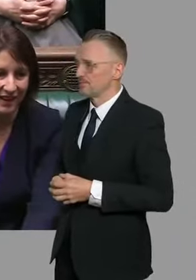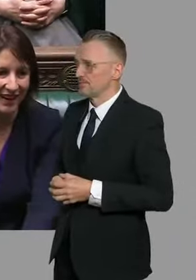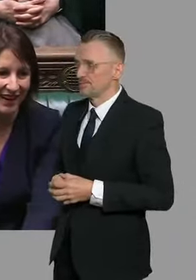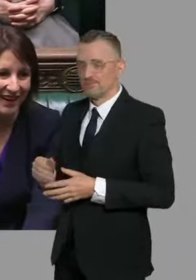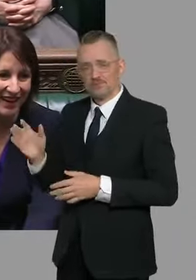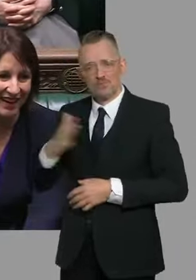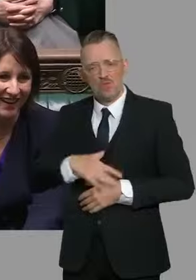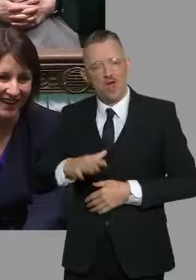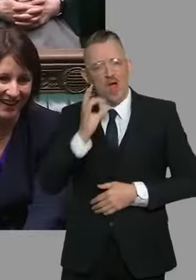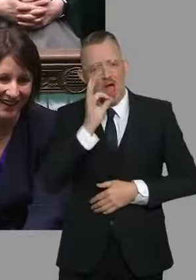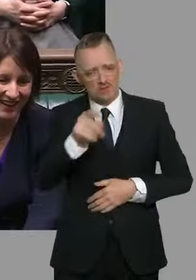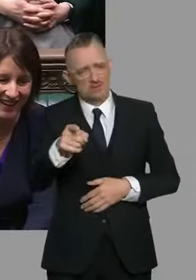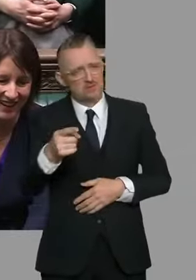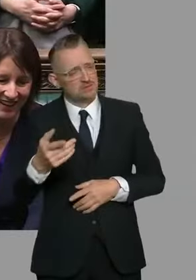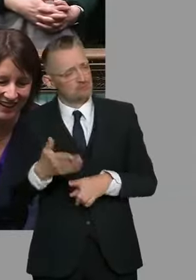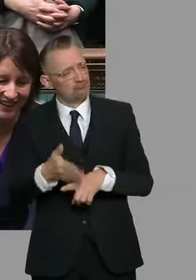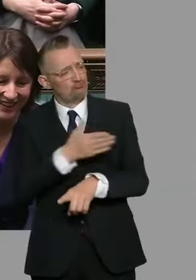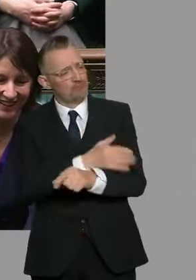afternoon.